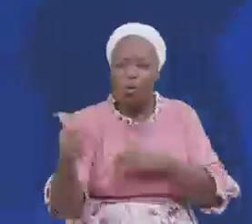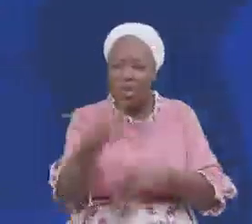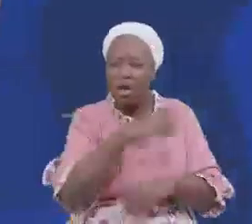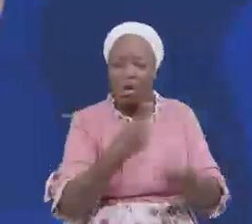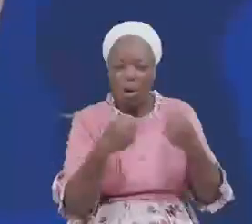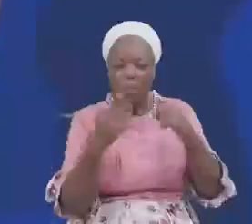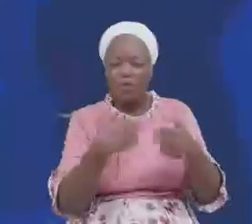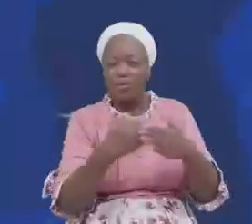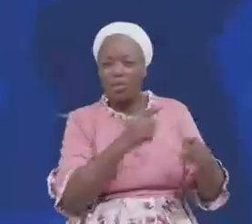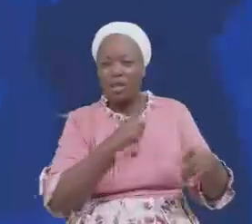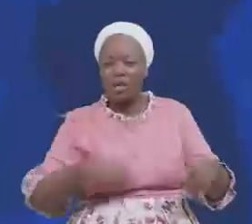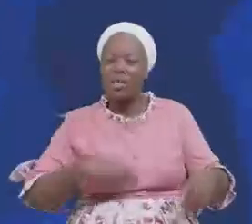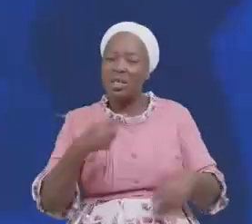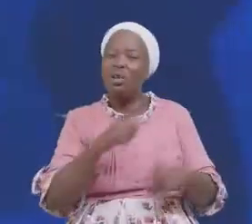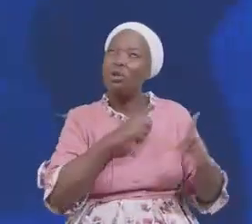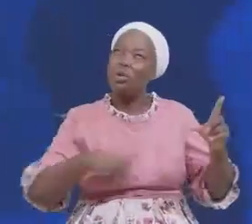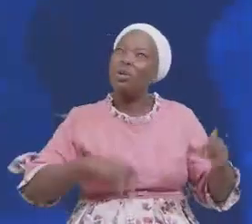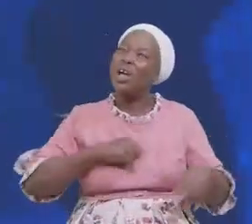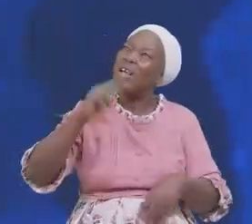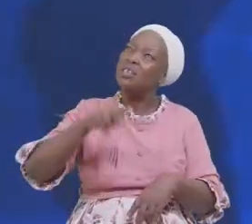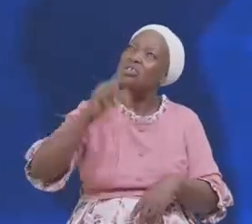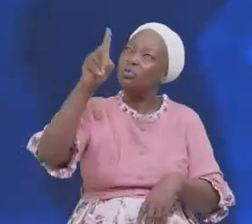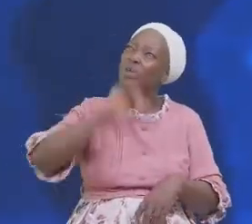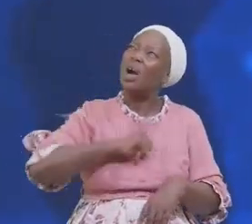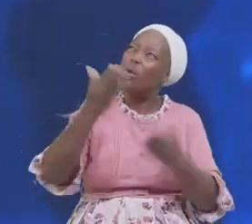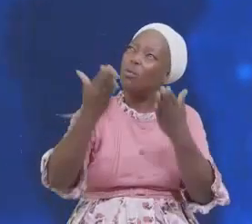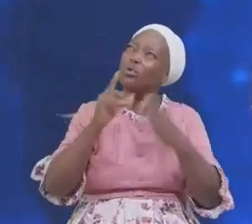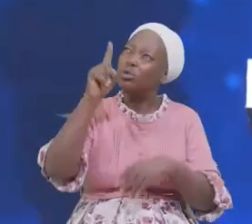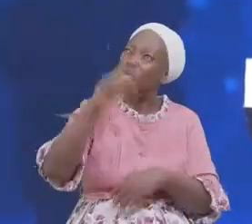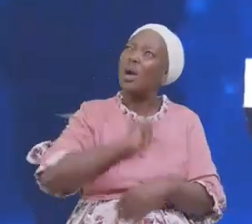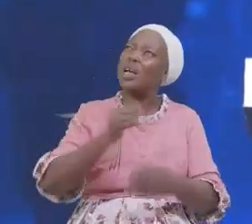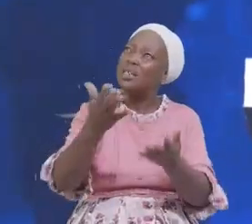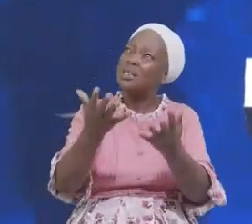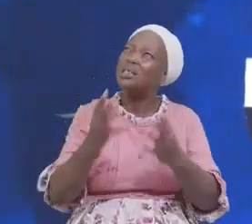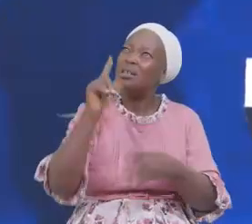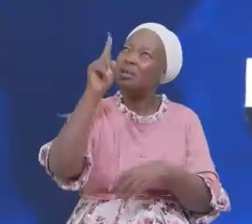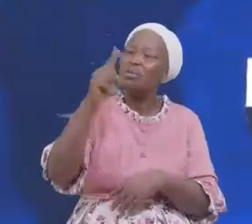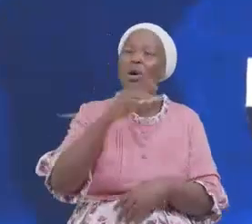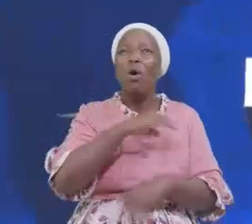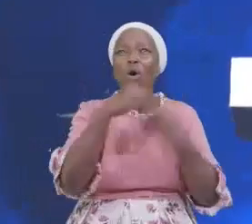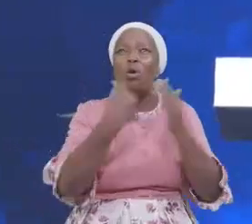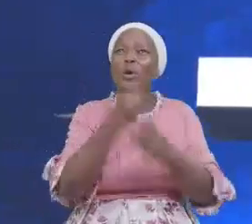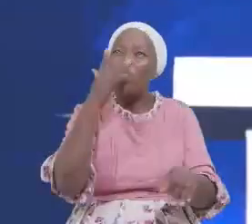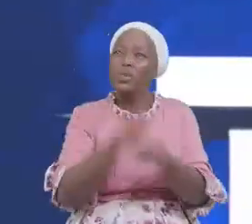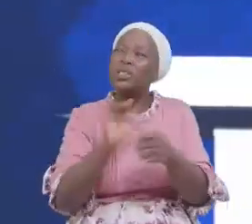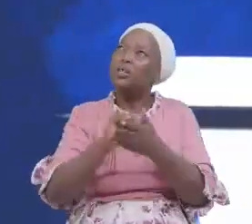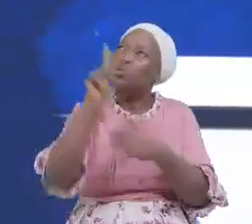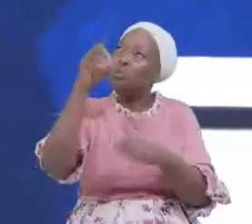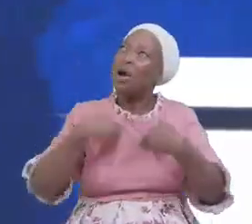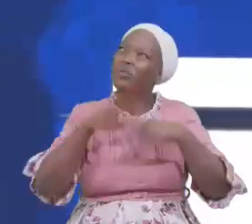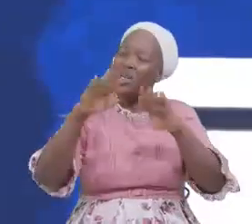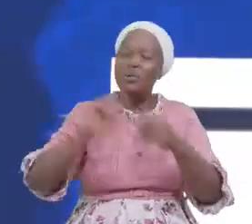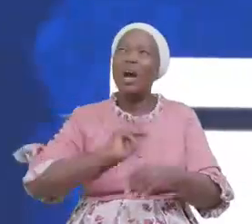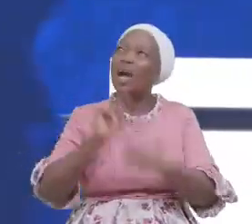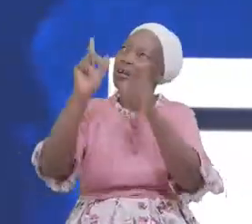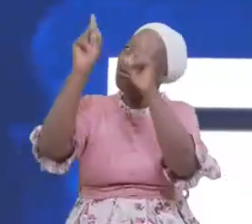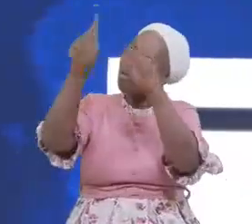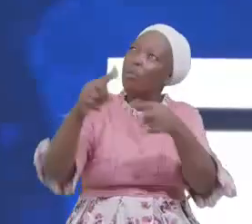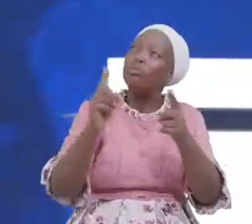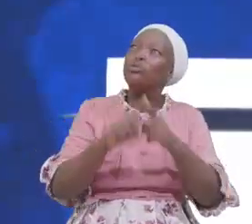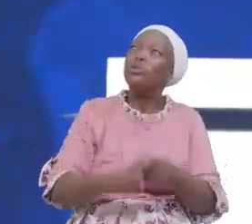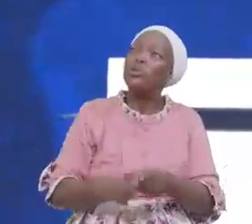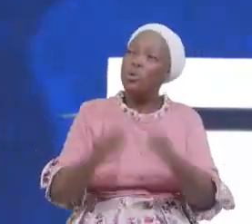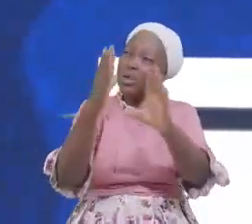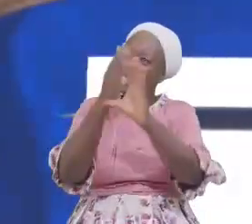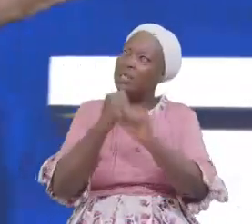Lord, I need you. I want you. I desire you. All the promises you have given, I come to receive the